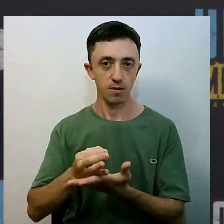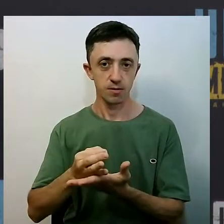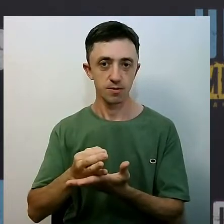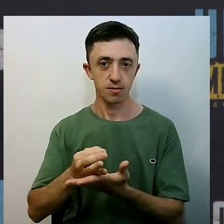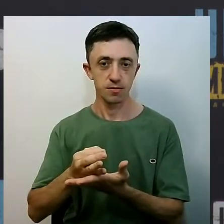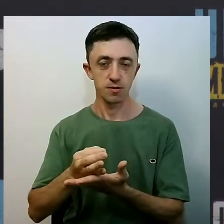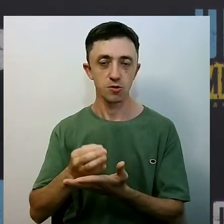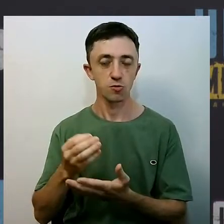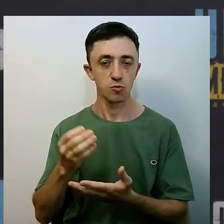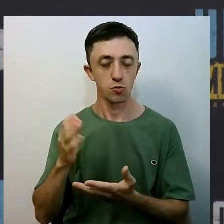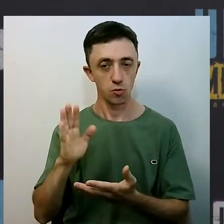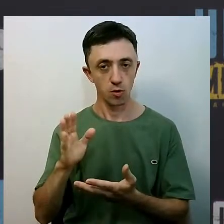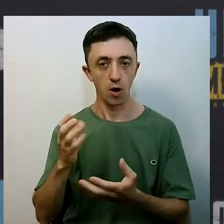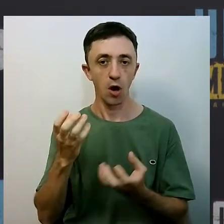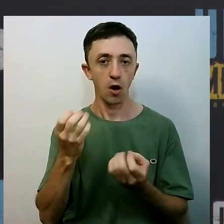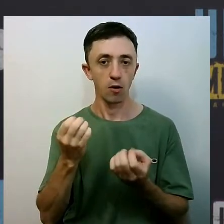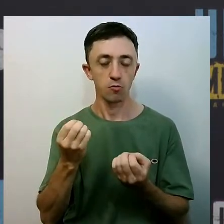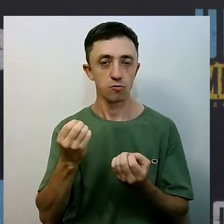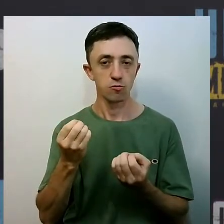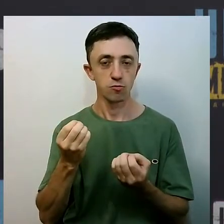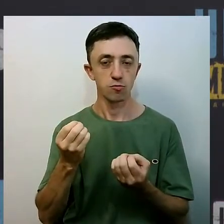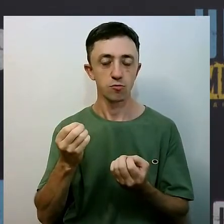together with their liabilities.